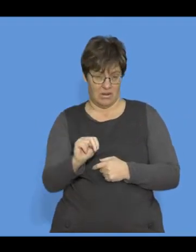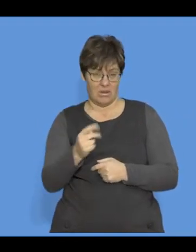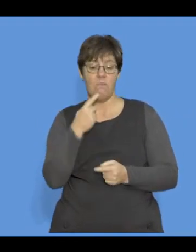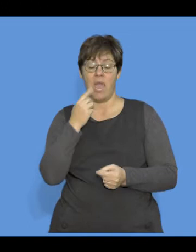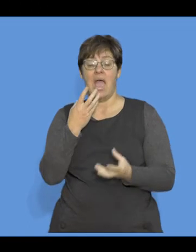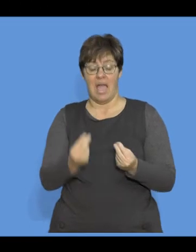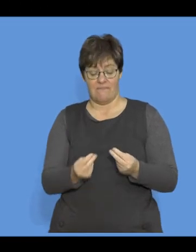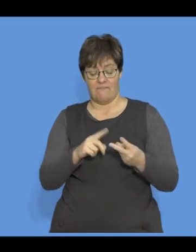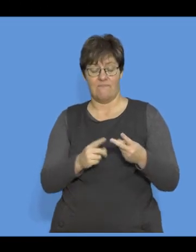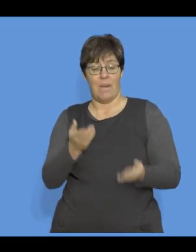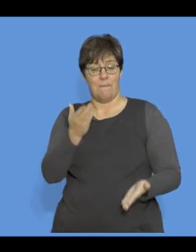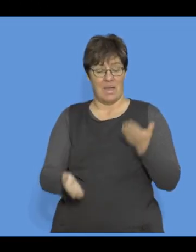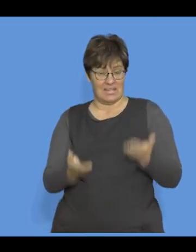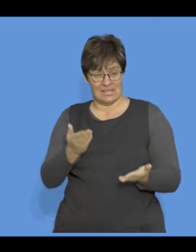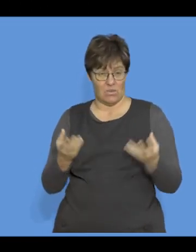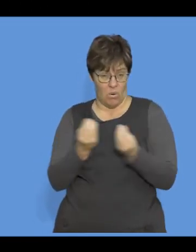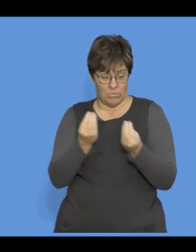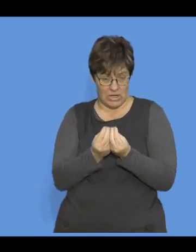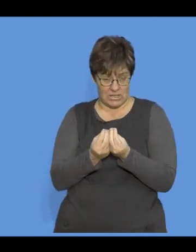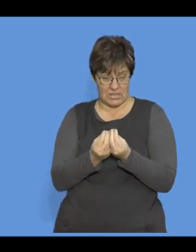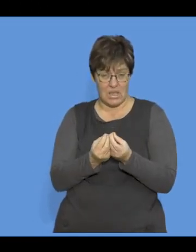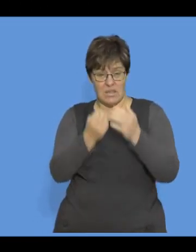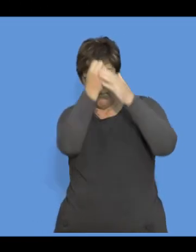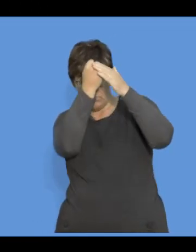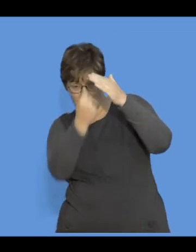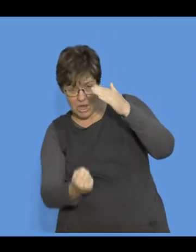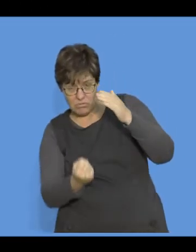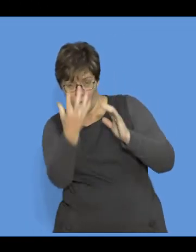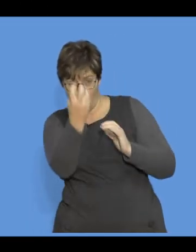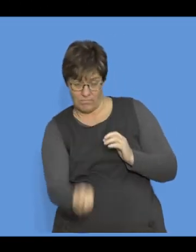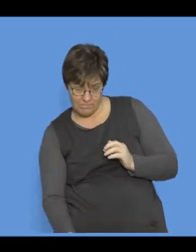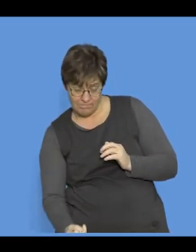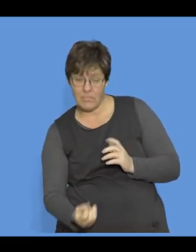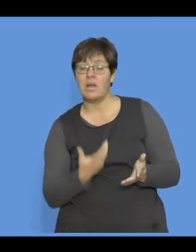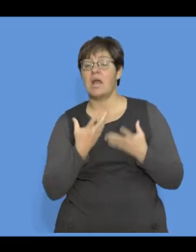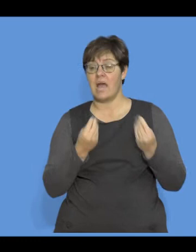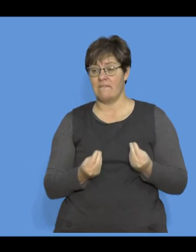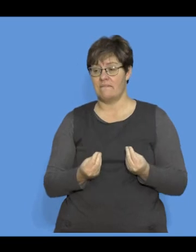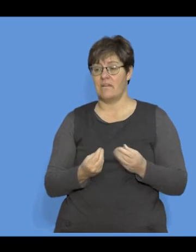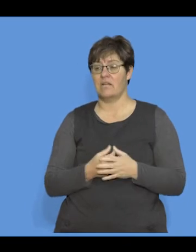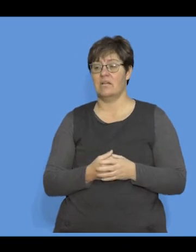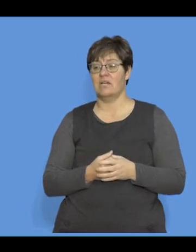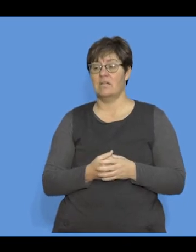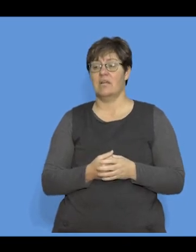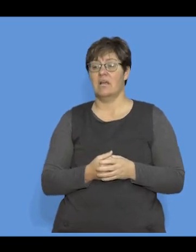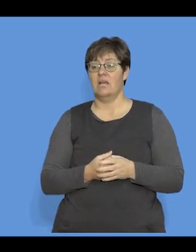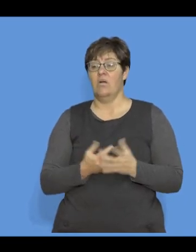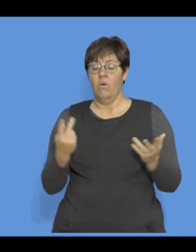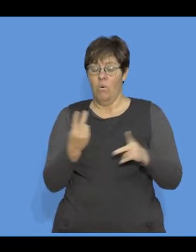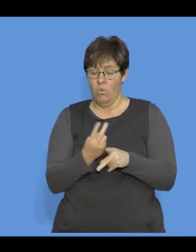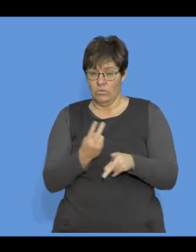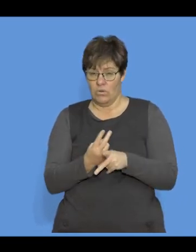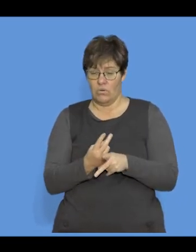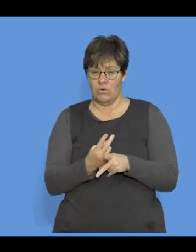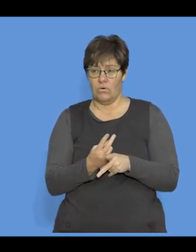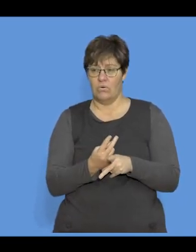mass of the object, which is pulled down by the earth. So there's the force due to gravity. There's also